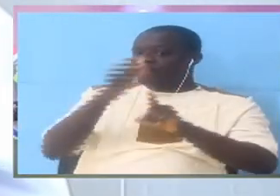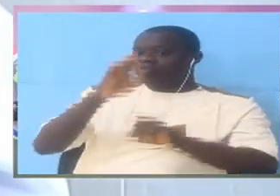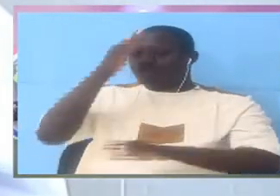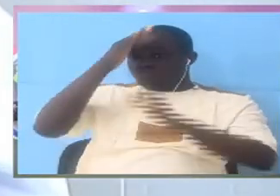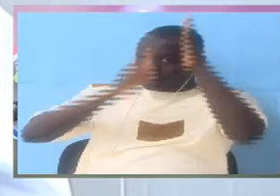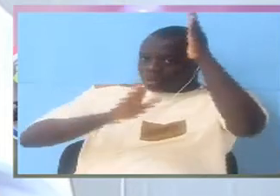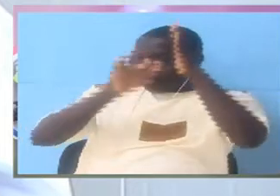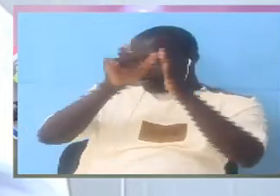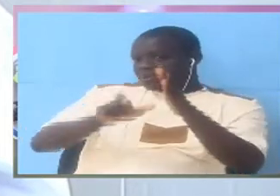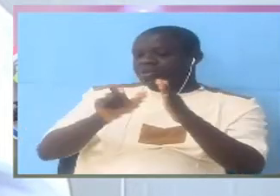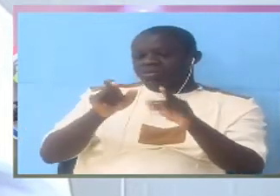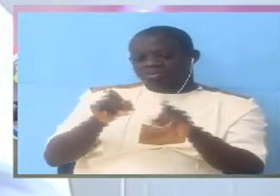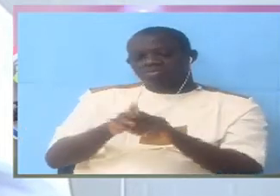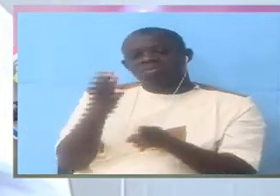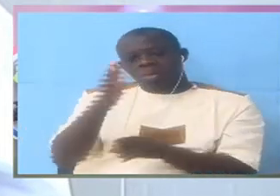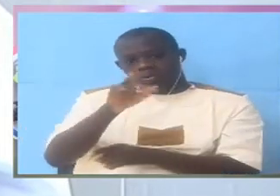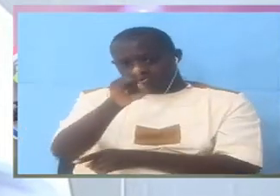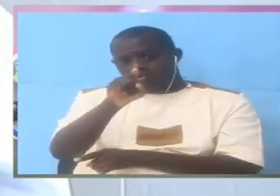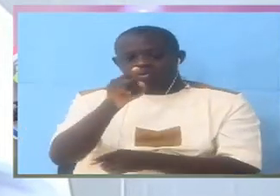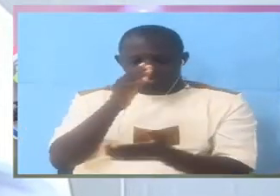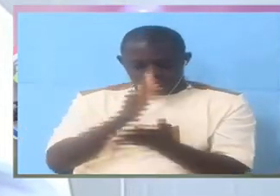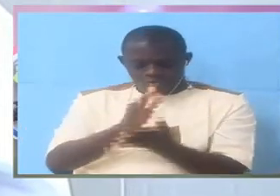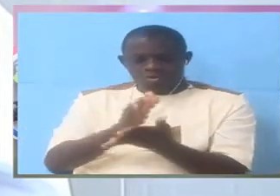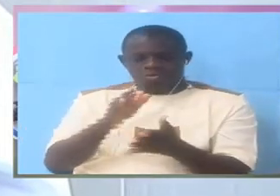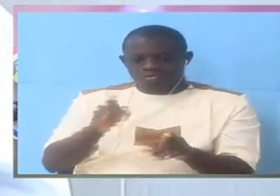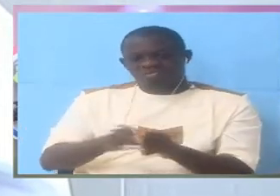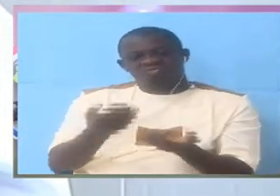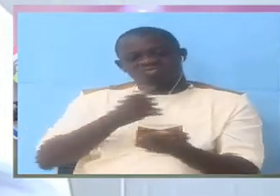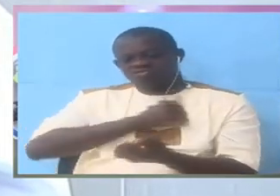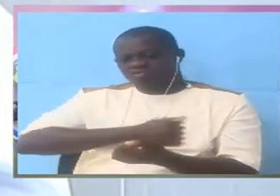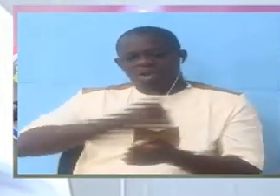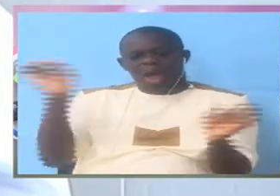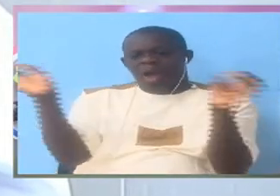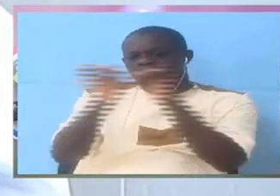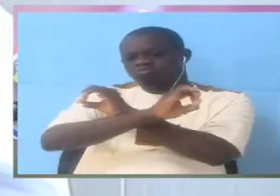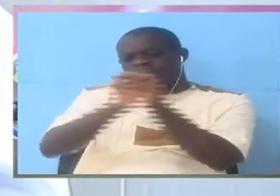people, maybe you are heartless.